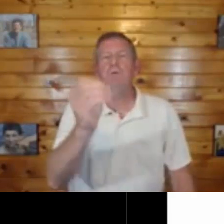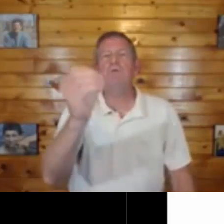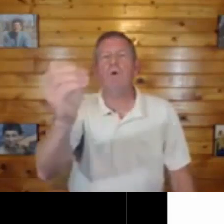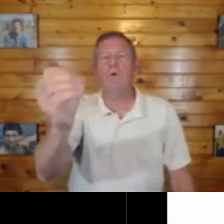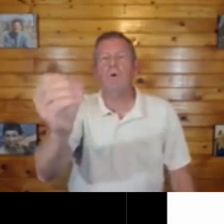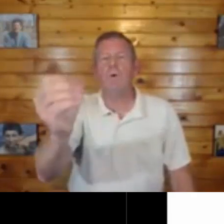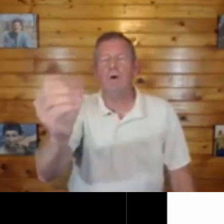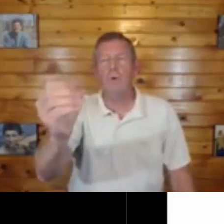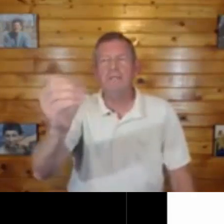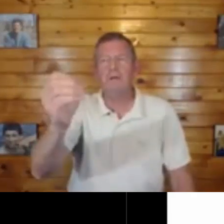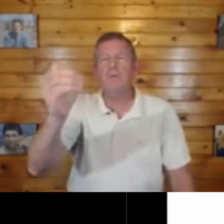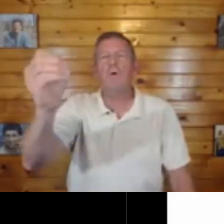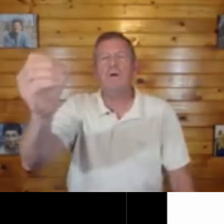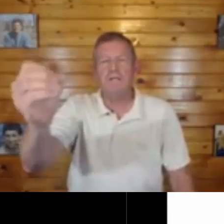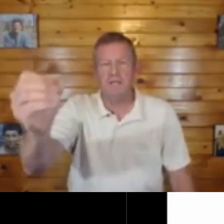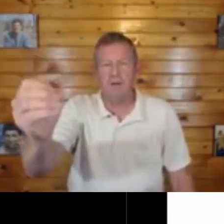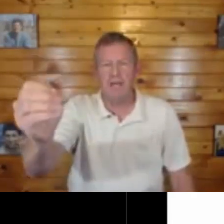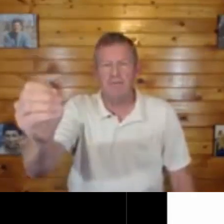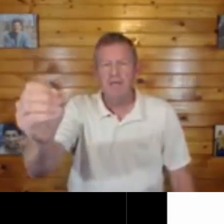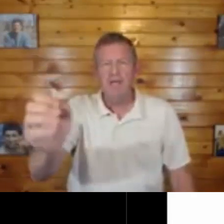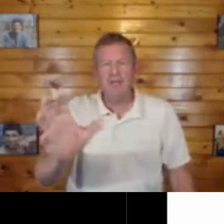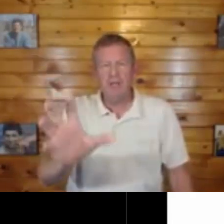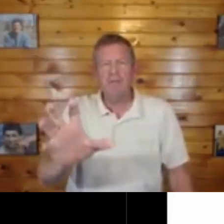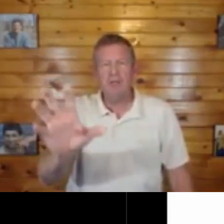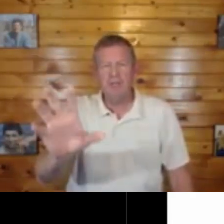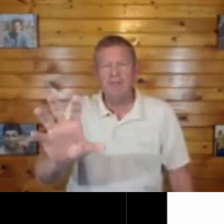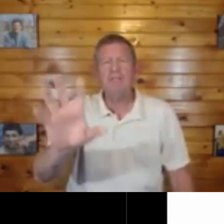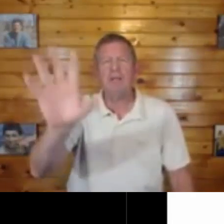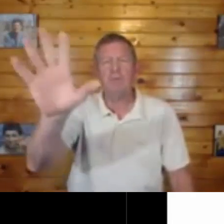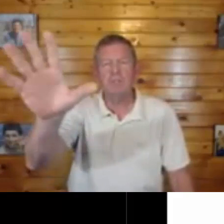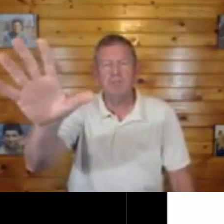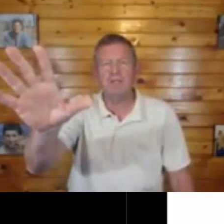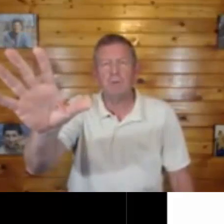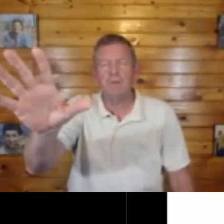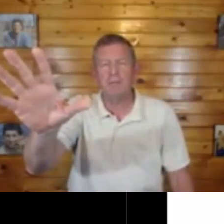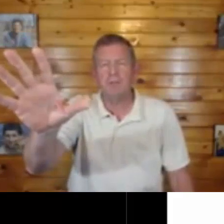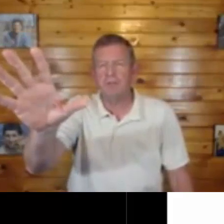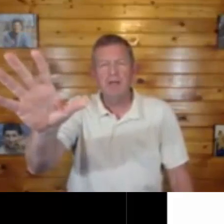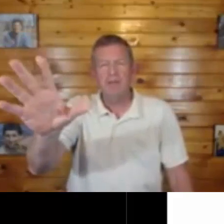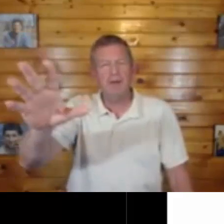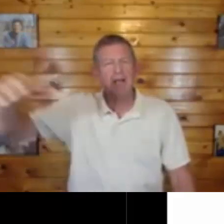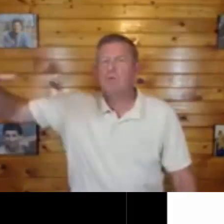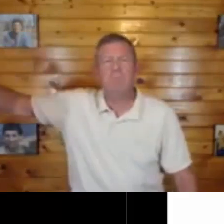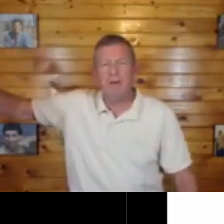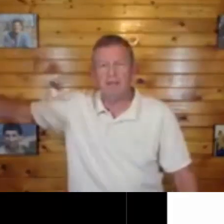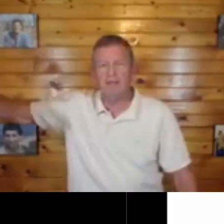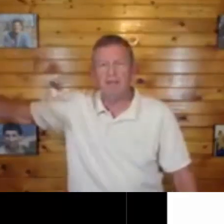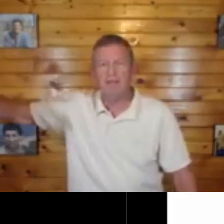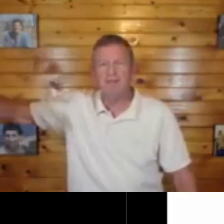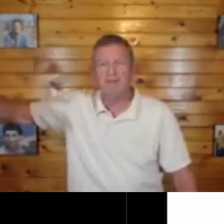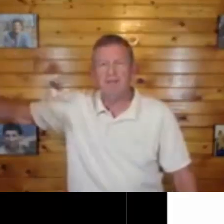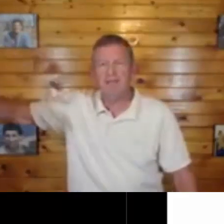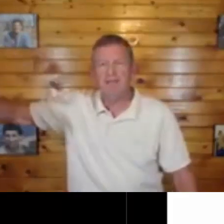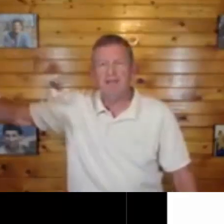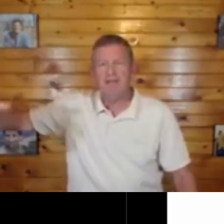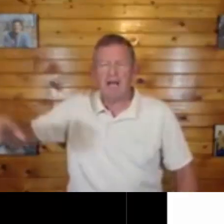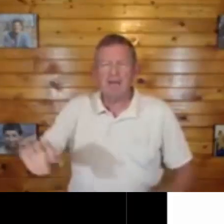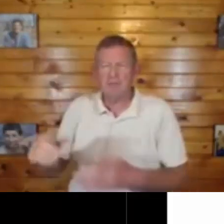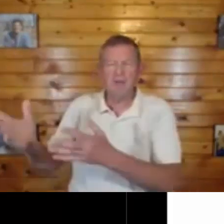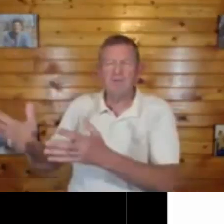a person who's older or who's in authority in your life. You're demonstrating respect toward that person. They're not your buddy,